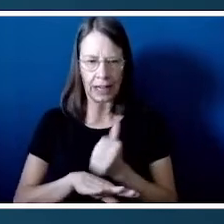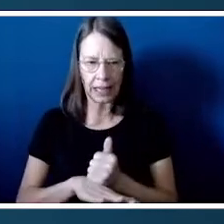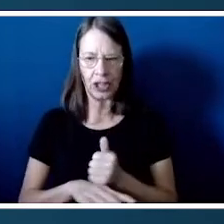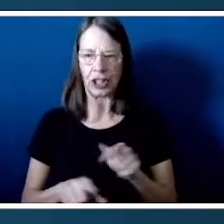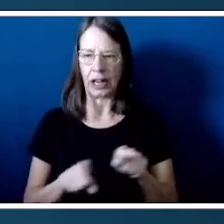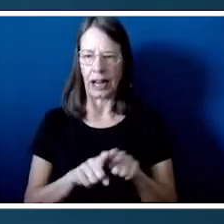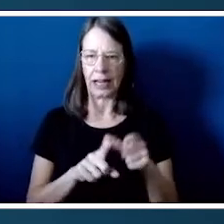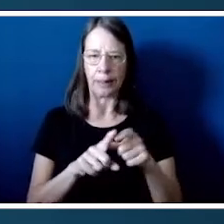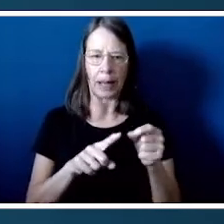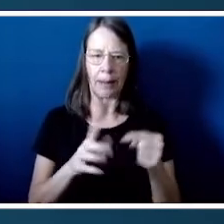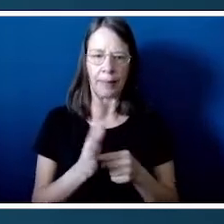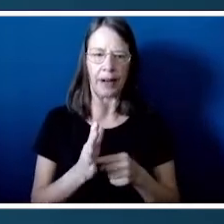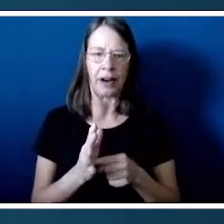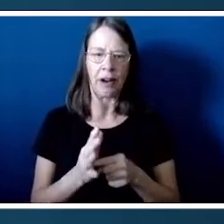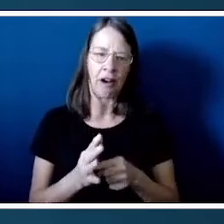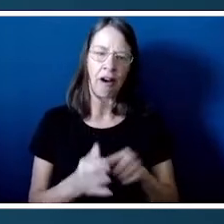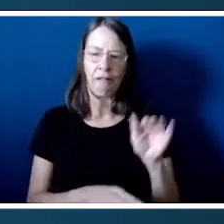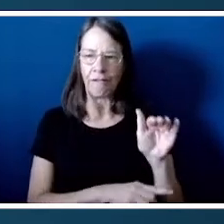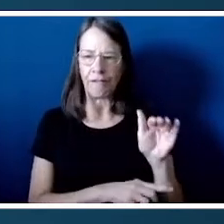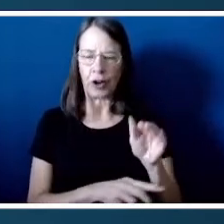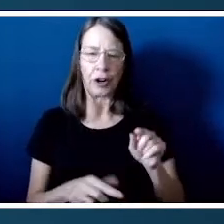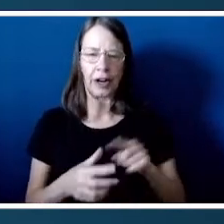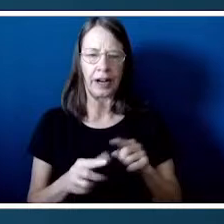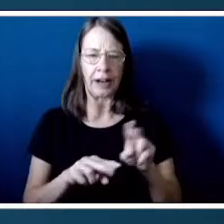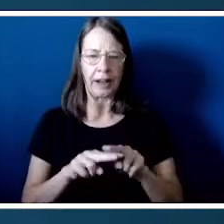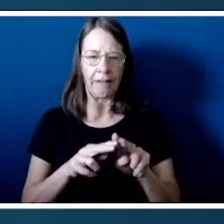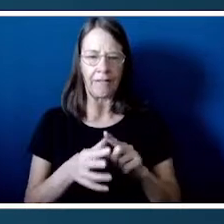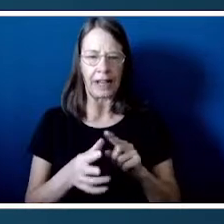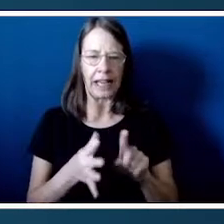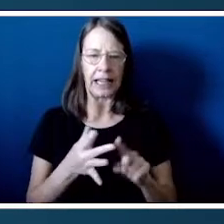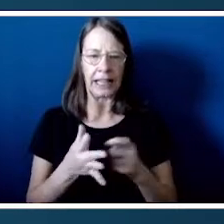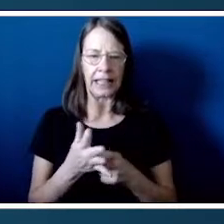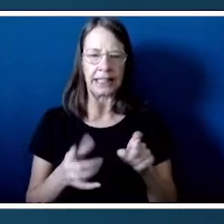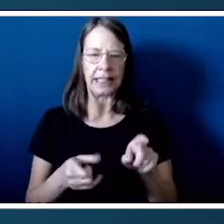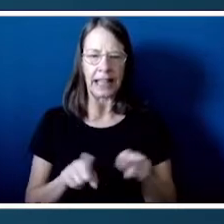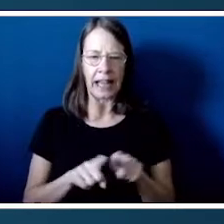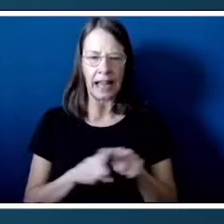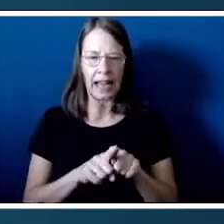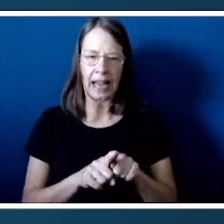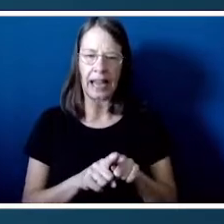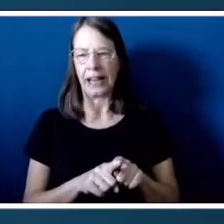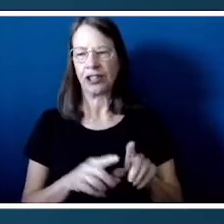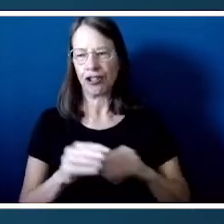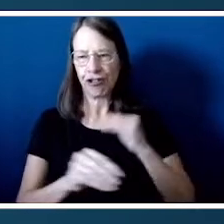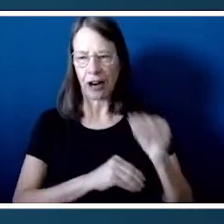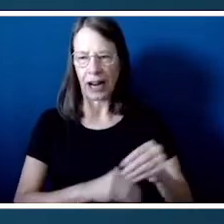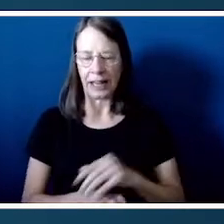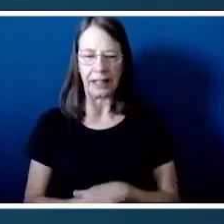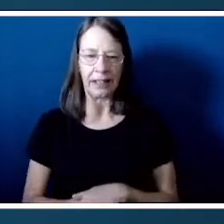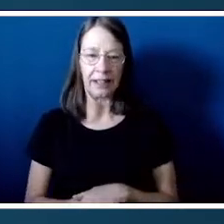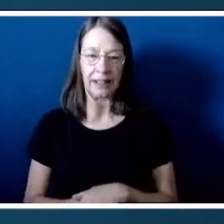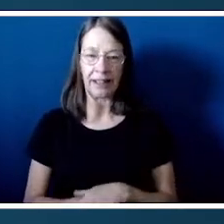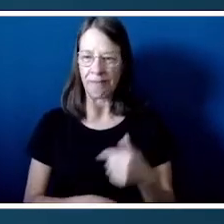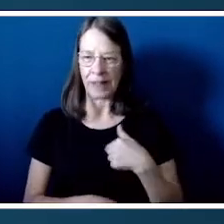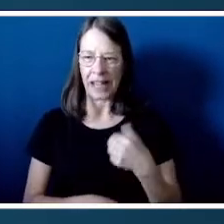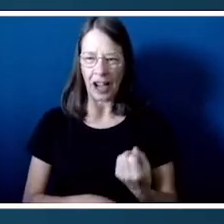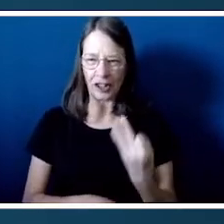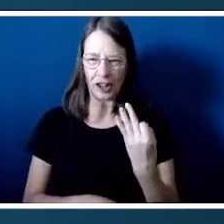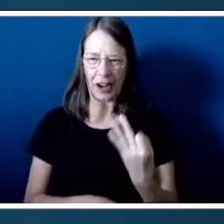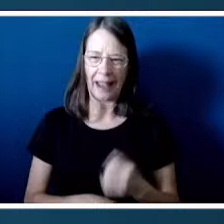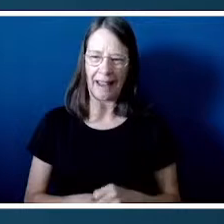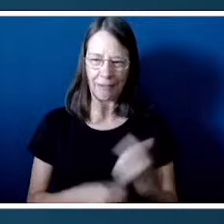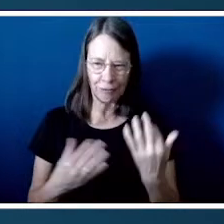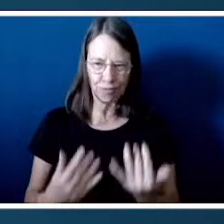Before we begin, just quickly, I'm sure you know that DevPolicy likes to run the numbers. Don't worry, I haven't got any charts. We have